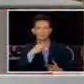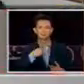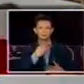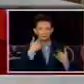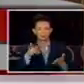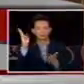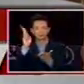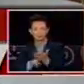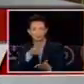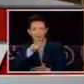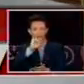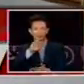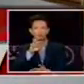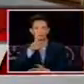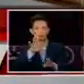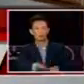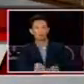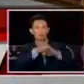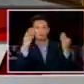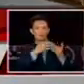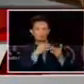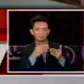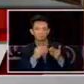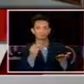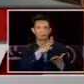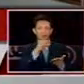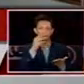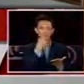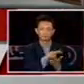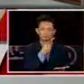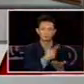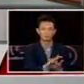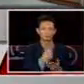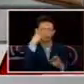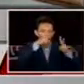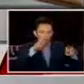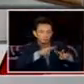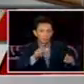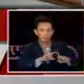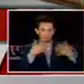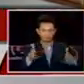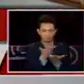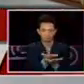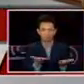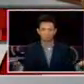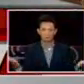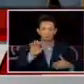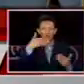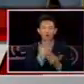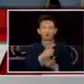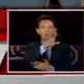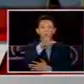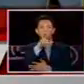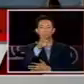his waiver, opening his peso and dollar accounts to scrutiny, but laying the condition that all